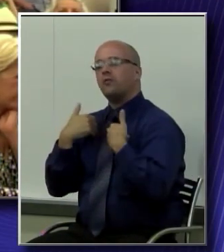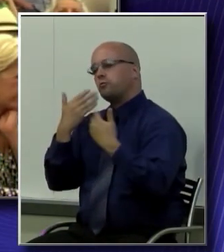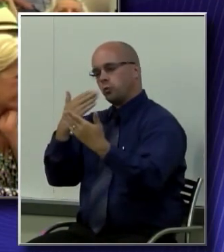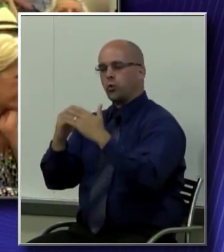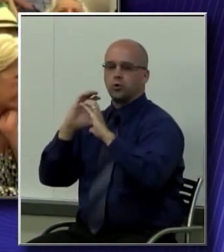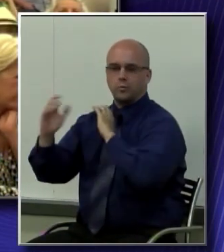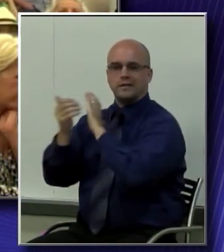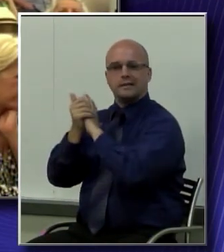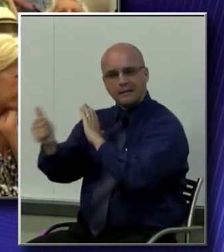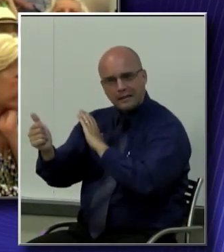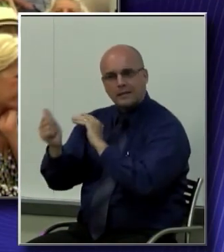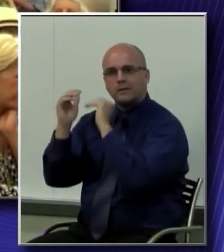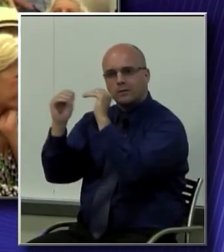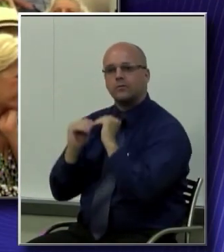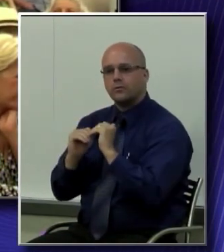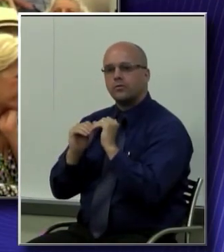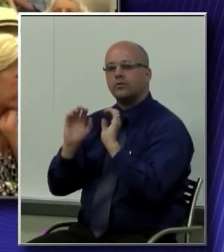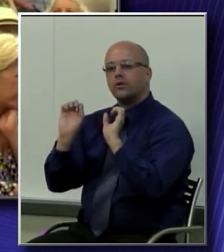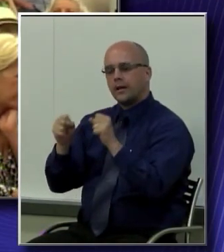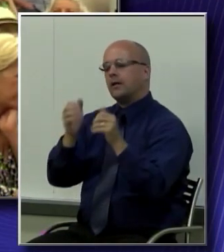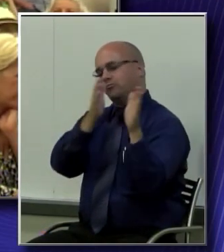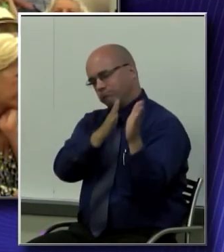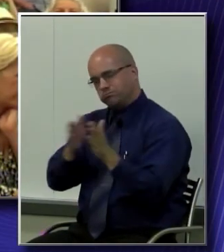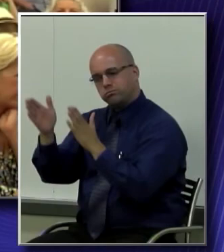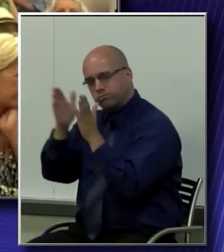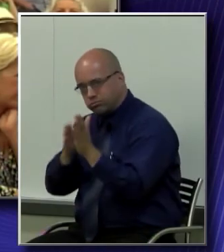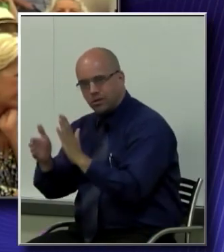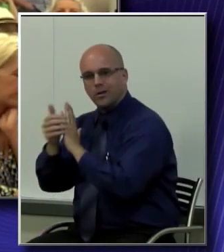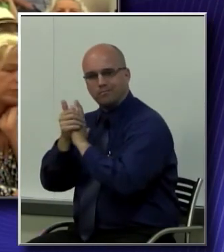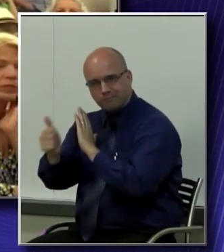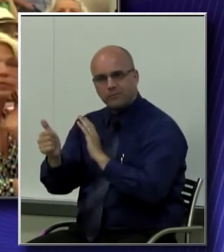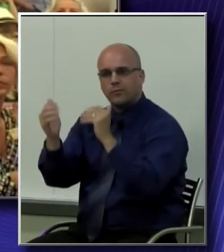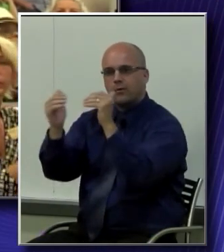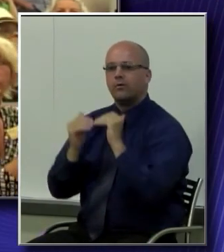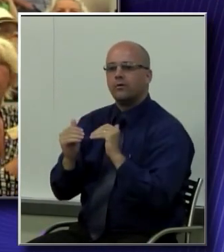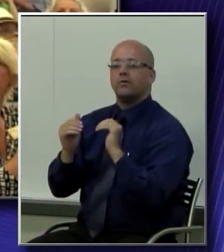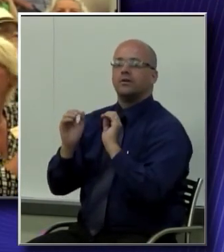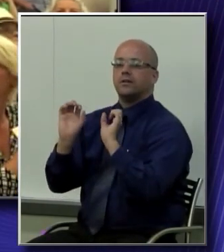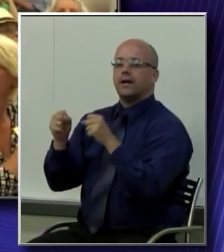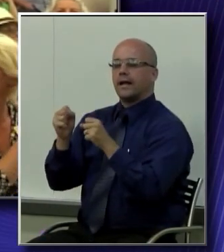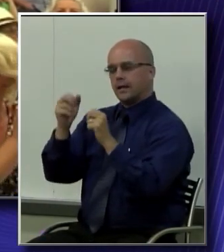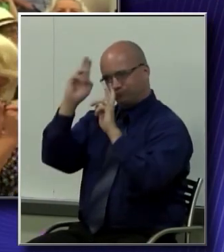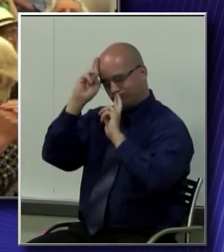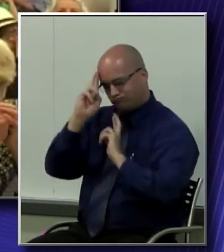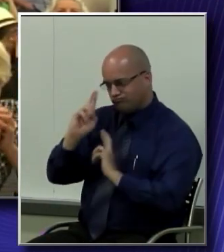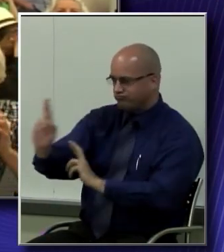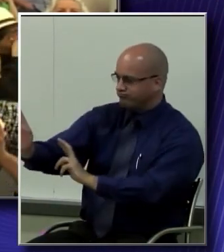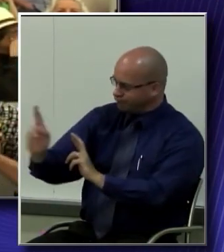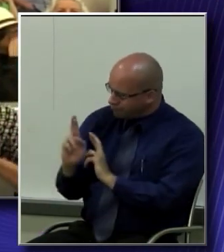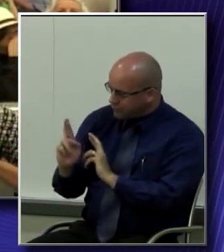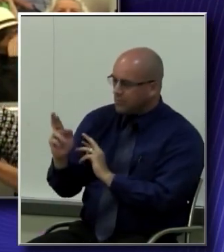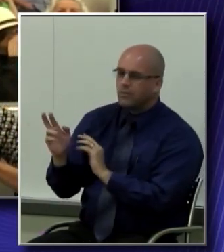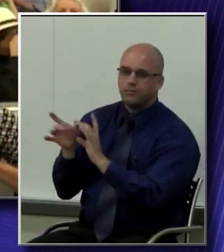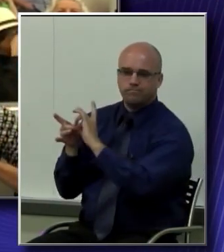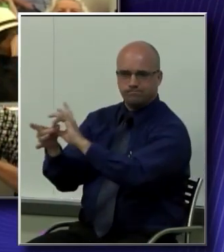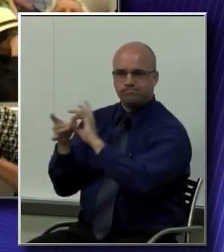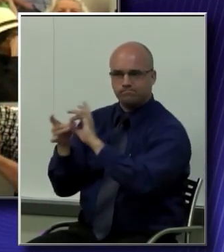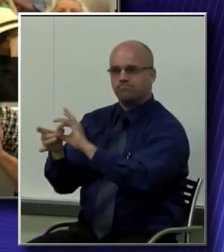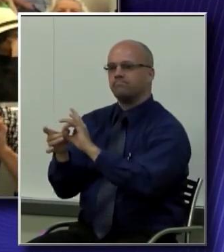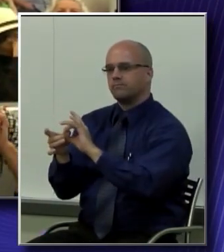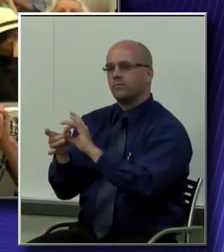skills, to be able to do strategic planning, to be able to foster mutual respect and